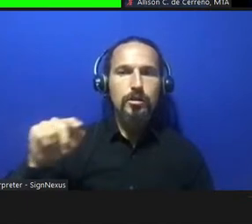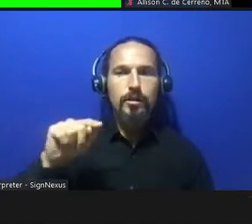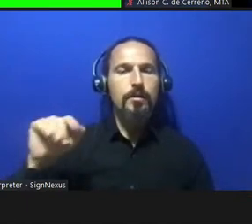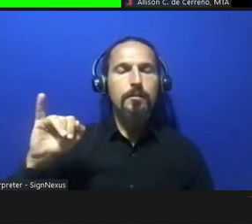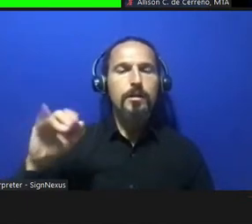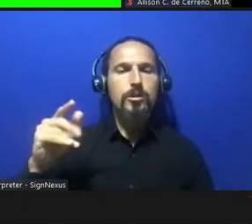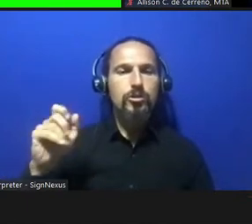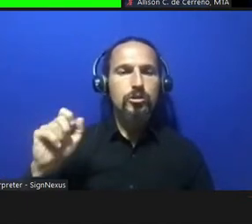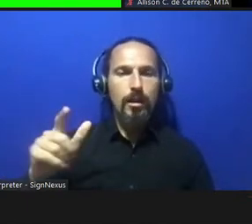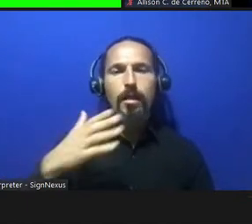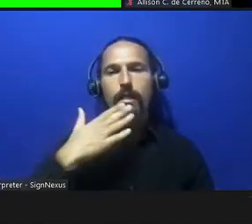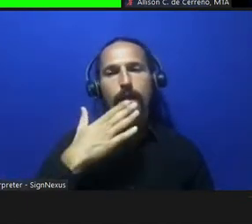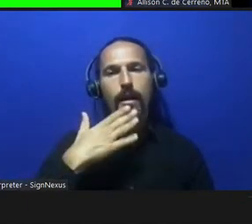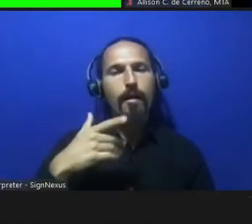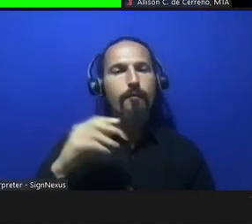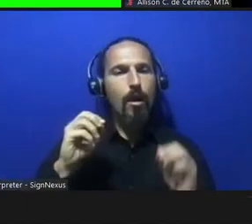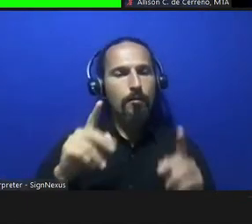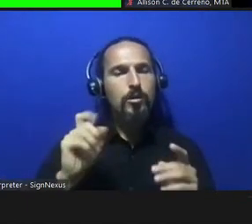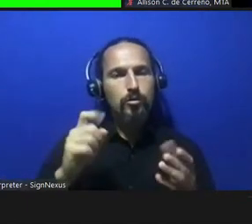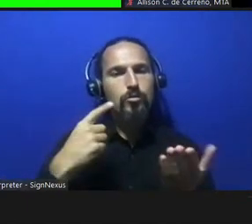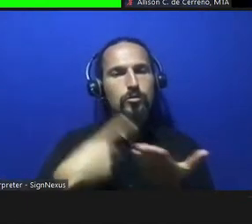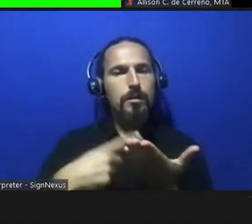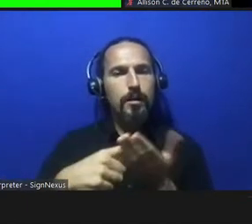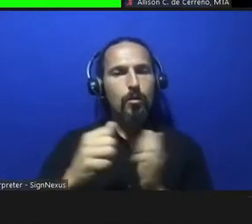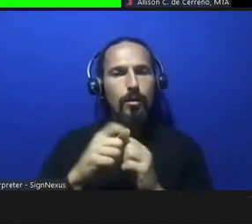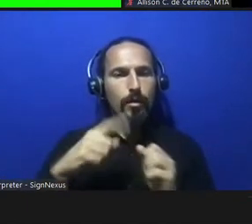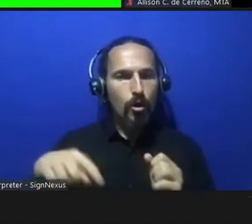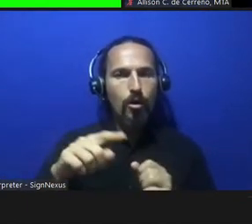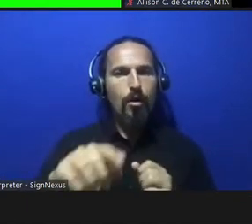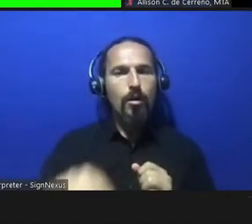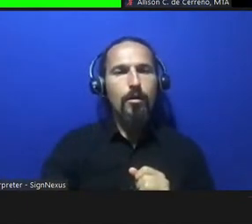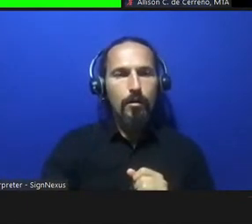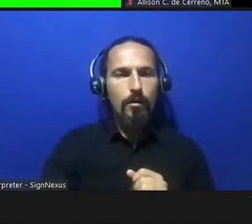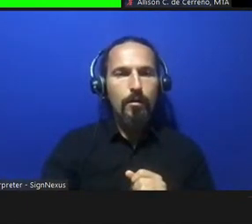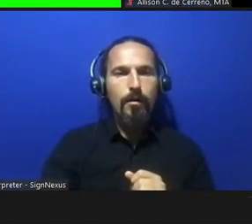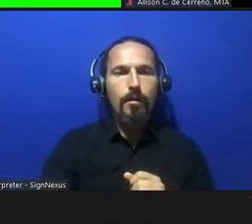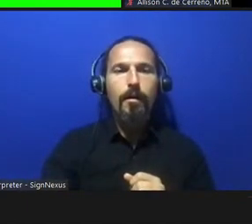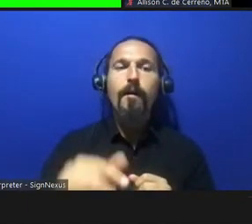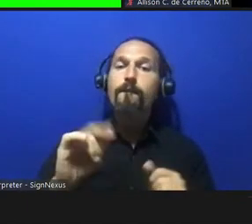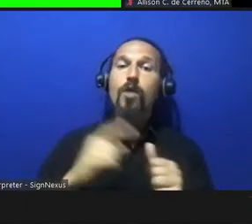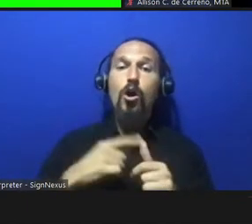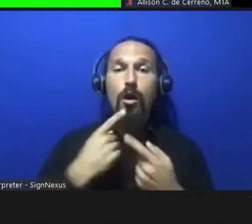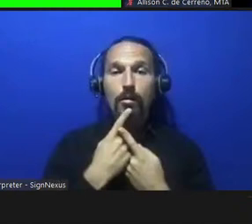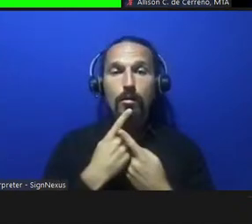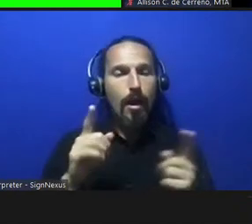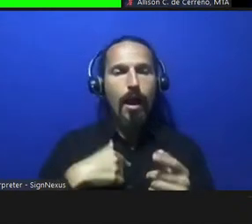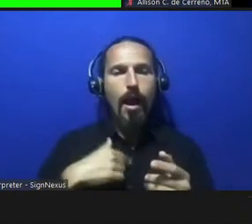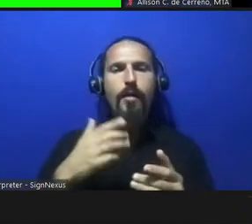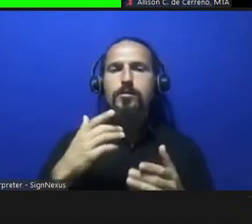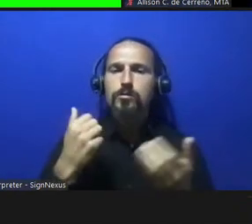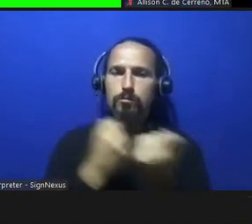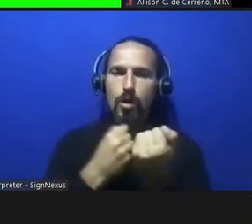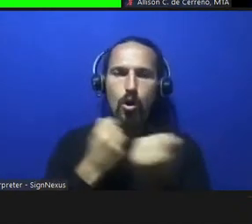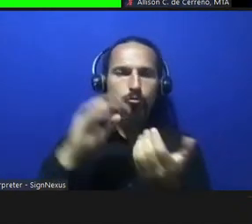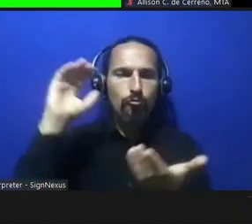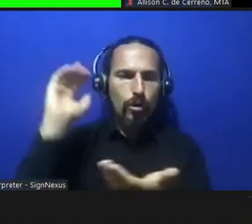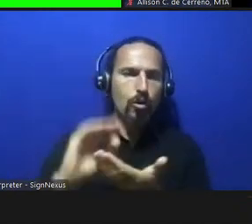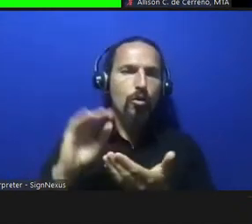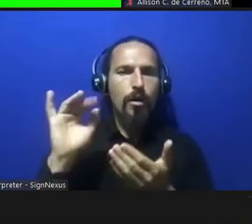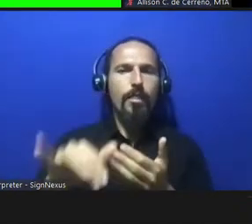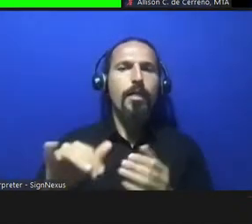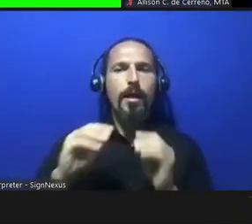opportunity to speak to you um first off i want to say that i support reducing congestion and